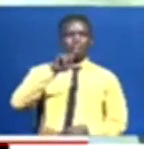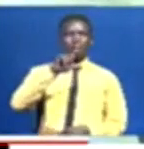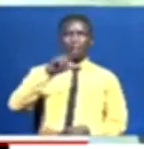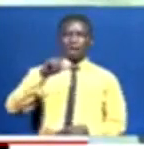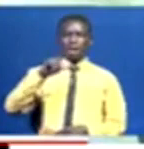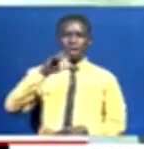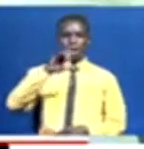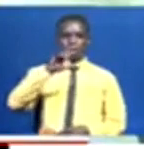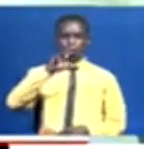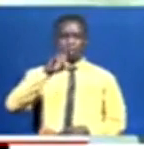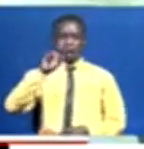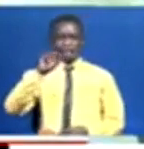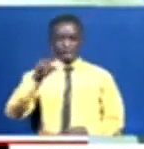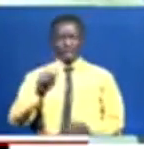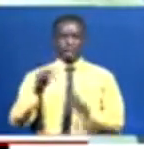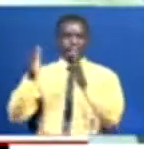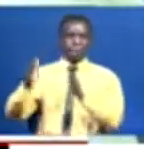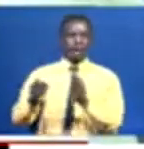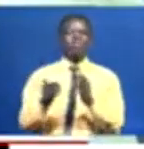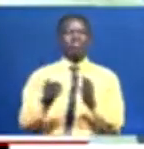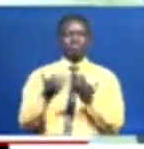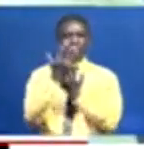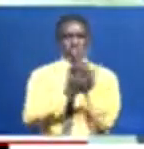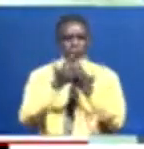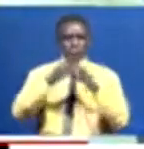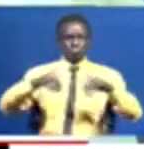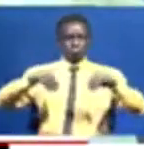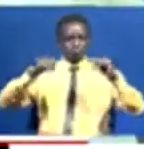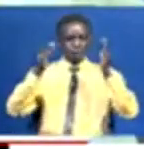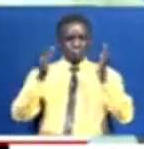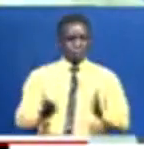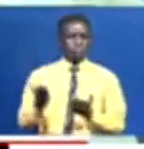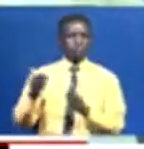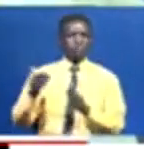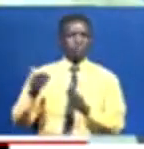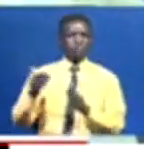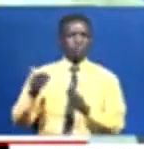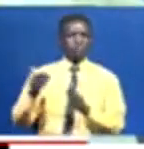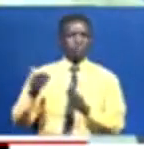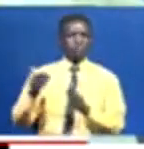cyber architect at Dimensions Data. I'm Regina Manyara. You've been watching Prime Edition.